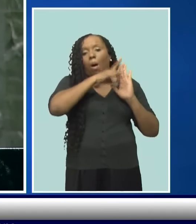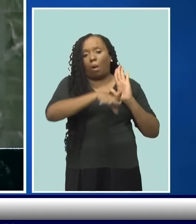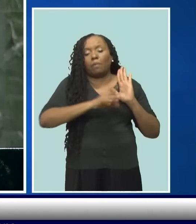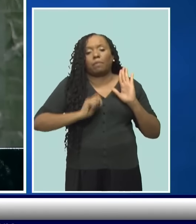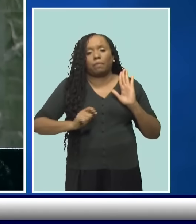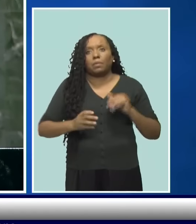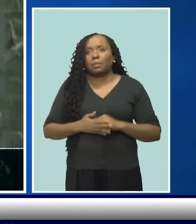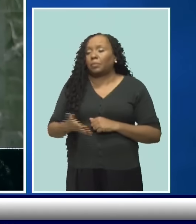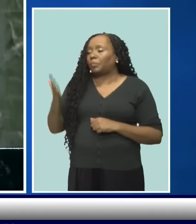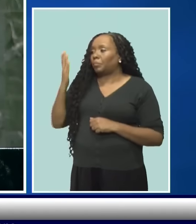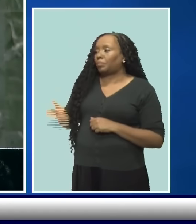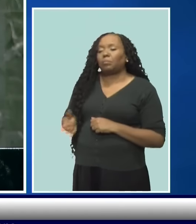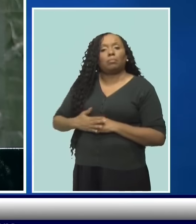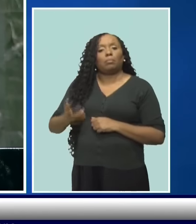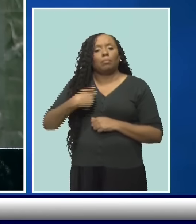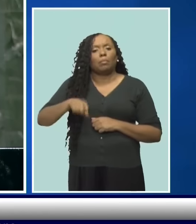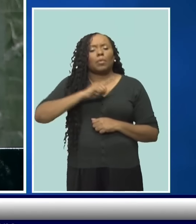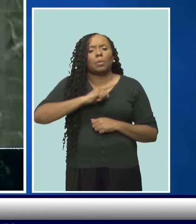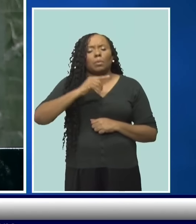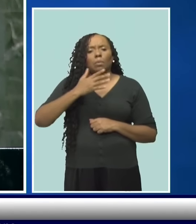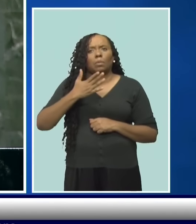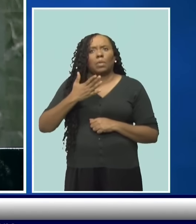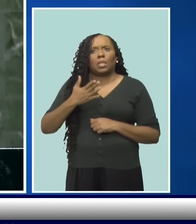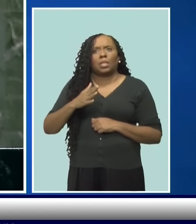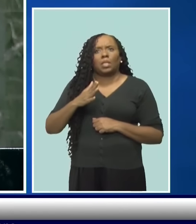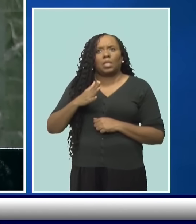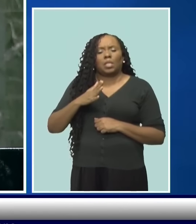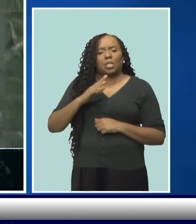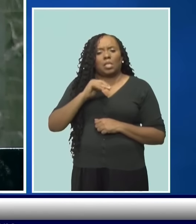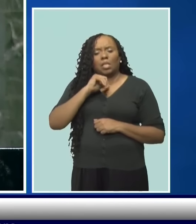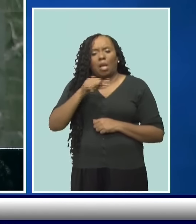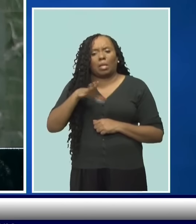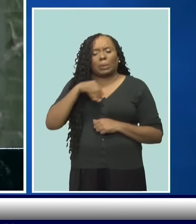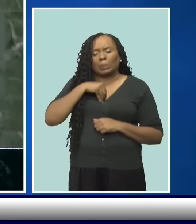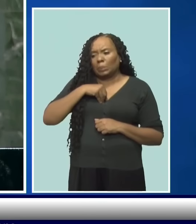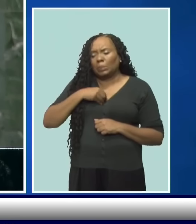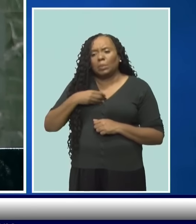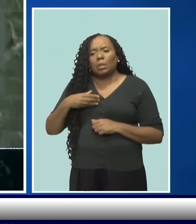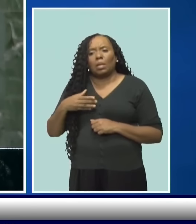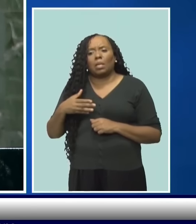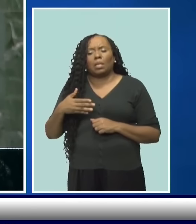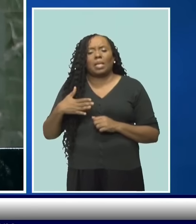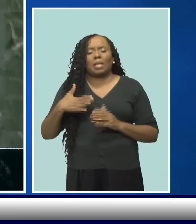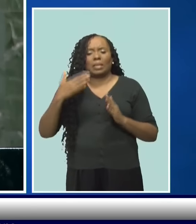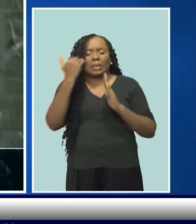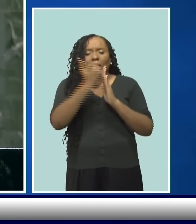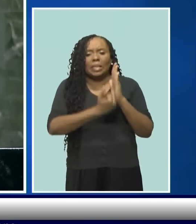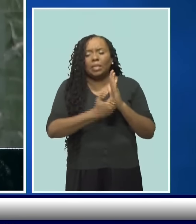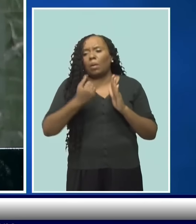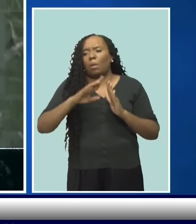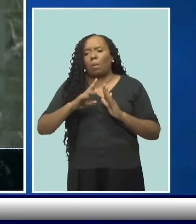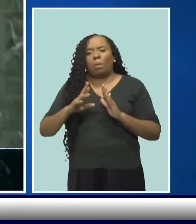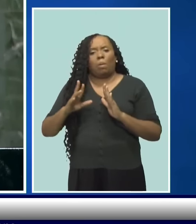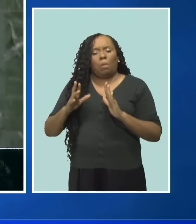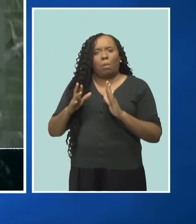coercive measures, especially those with extraterritorial reach that violate international